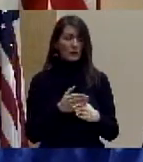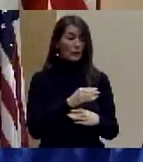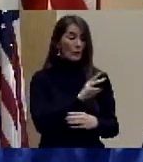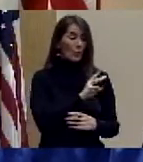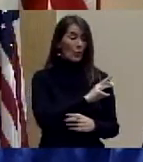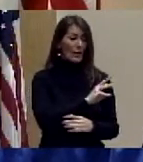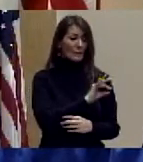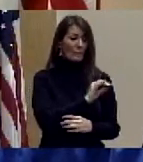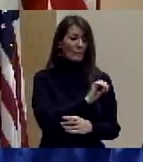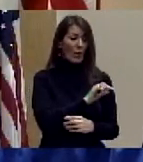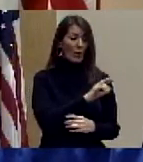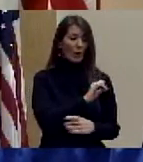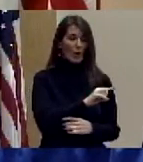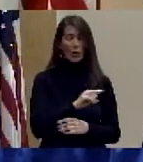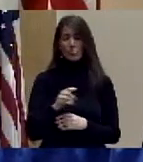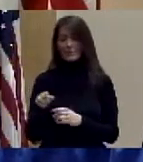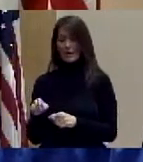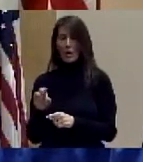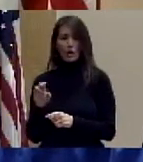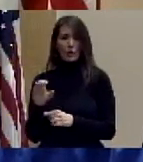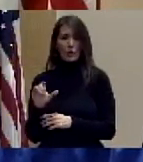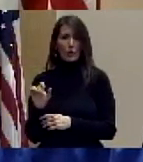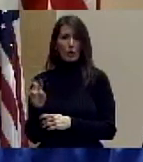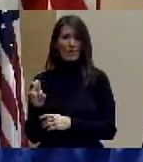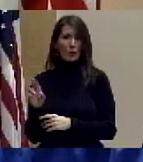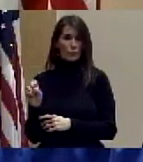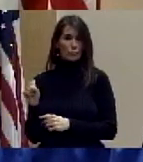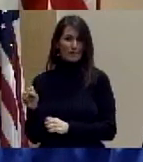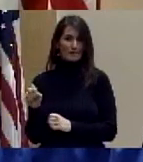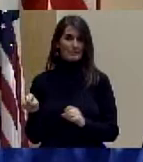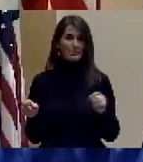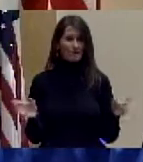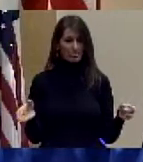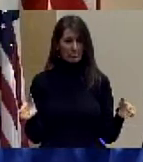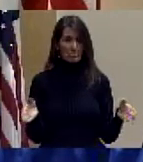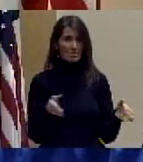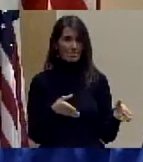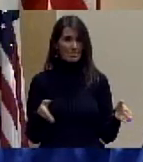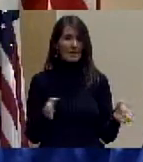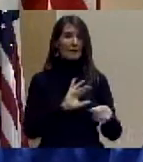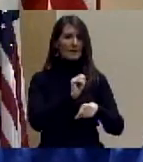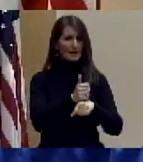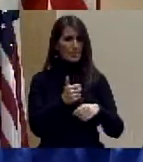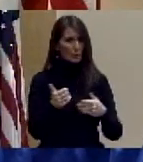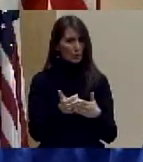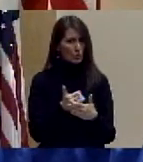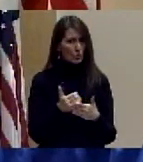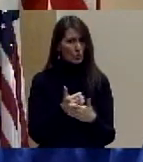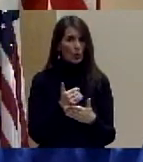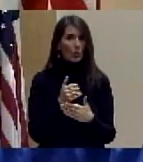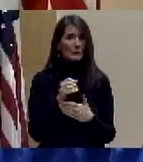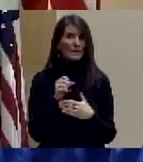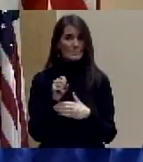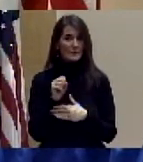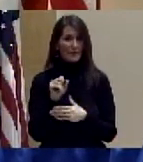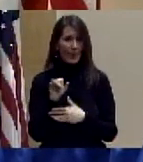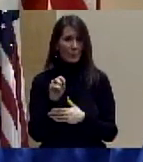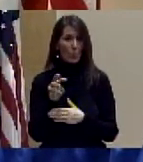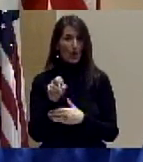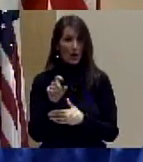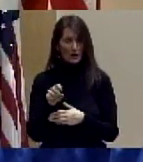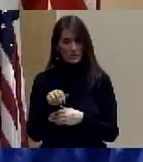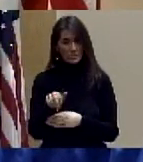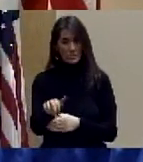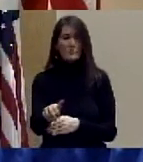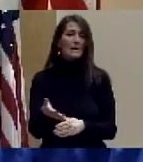Road and Clover Street. As part of that project, the state installed new sidewalks along Monroe Avenue, improving